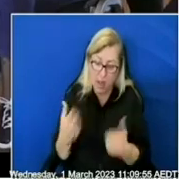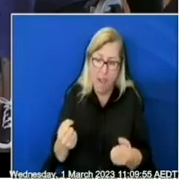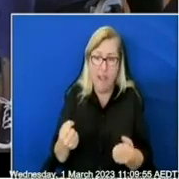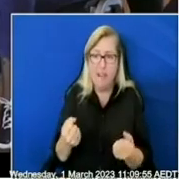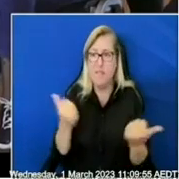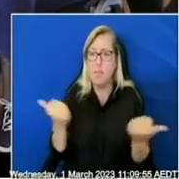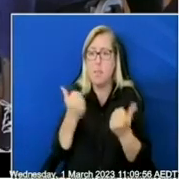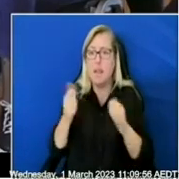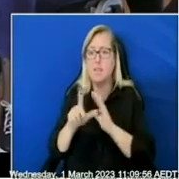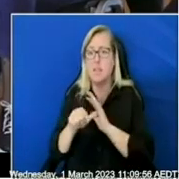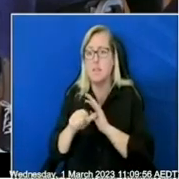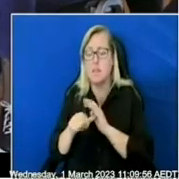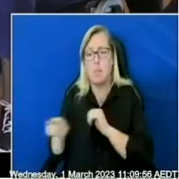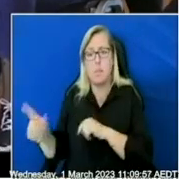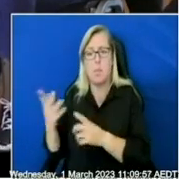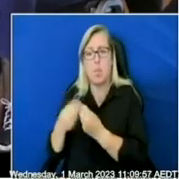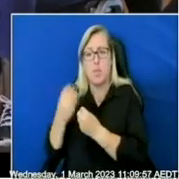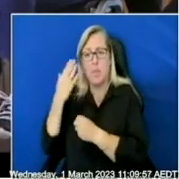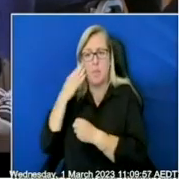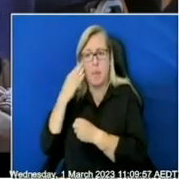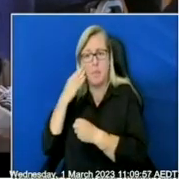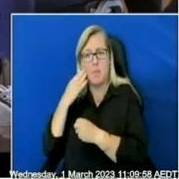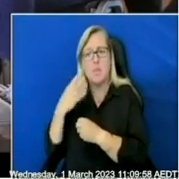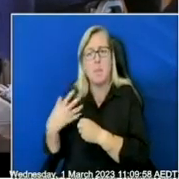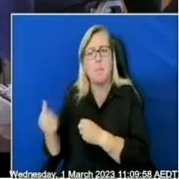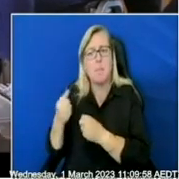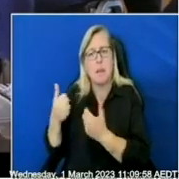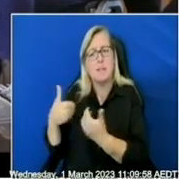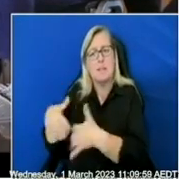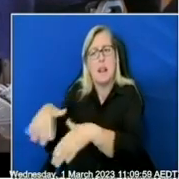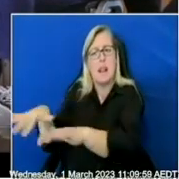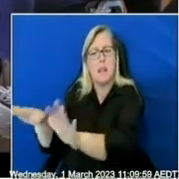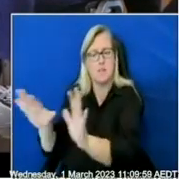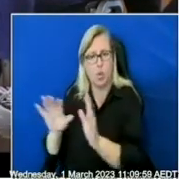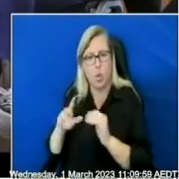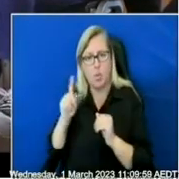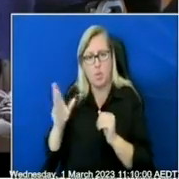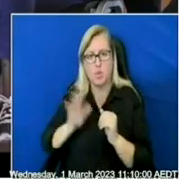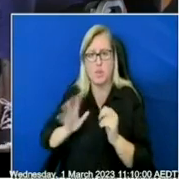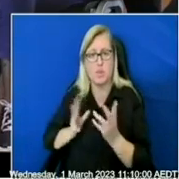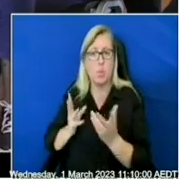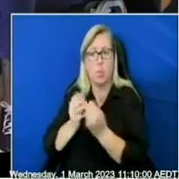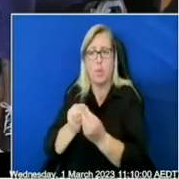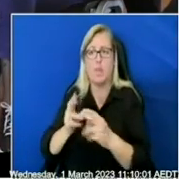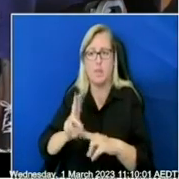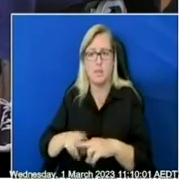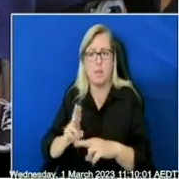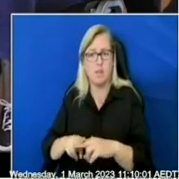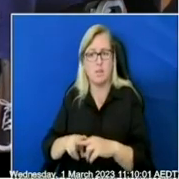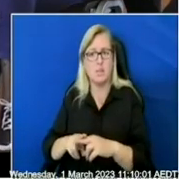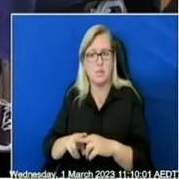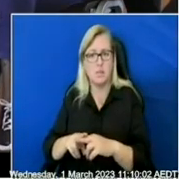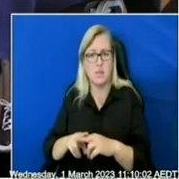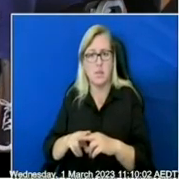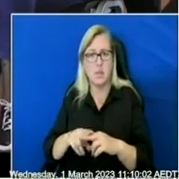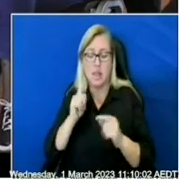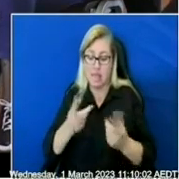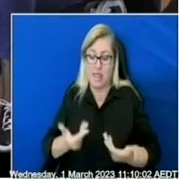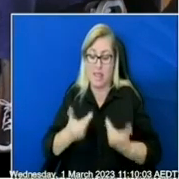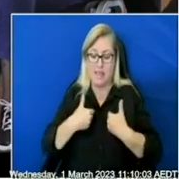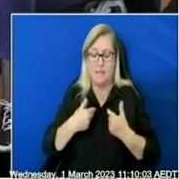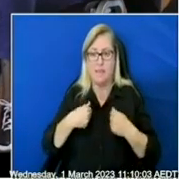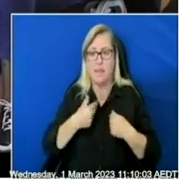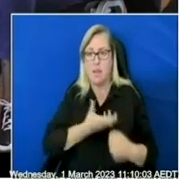she needed to be with Dad. She'd been away from him. And that's the only thing that's given me comfort is to know that she's with